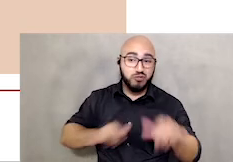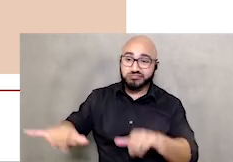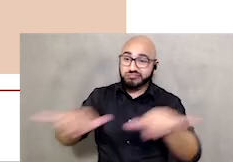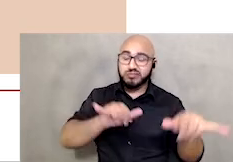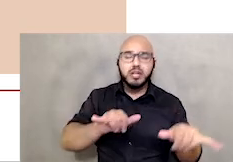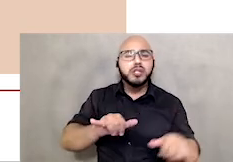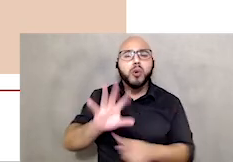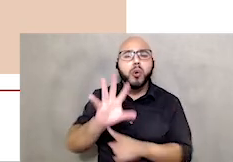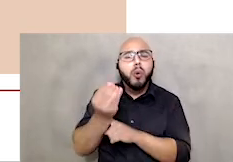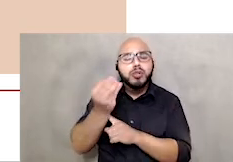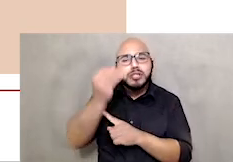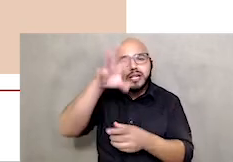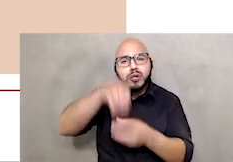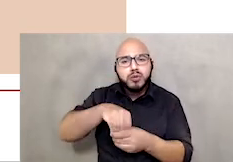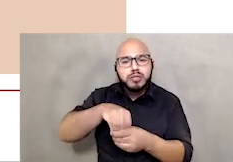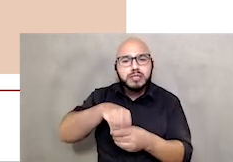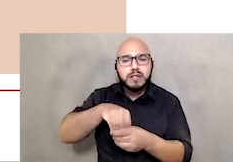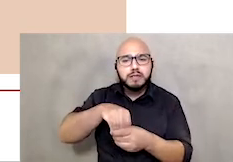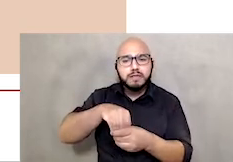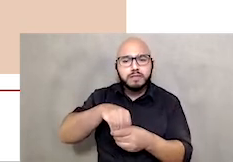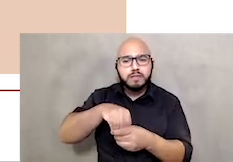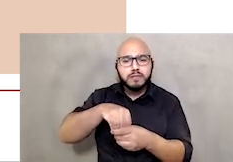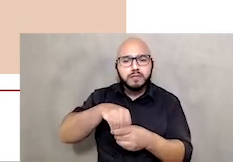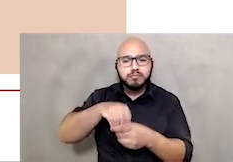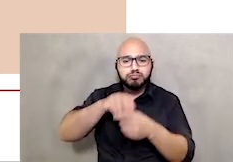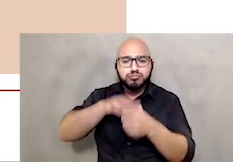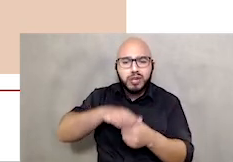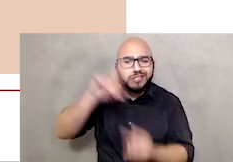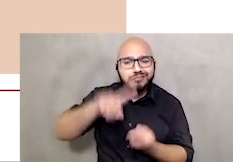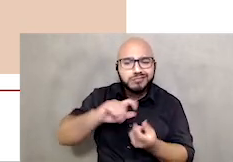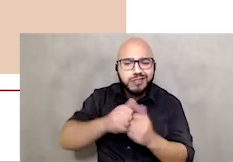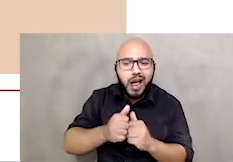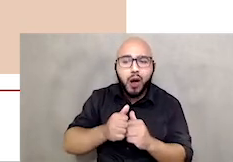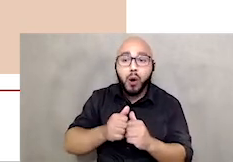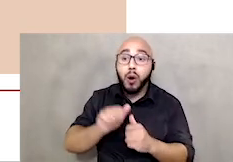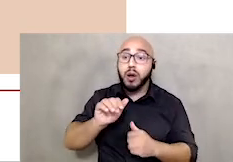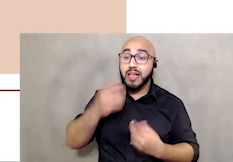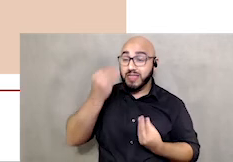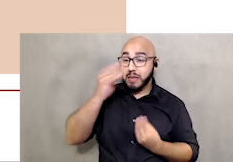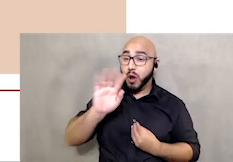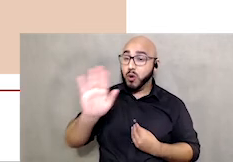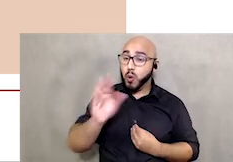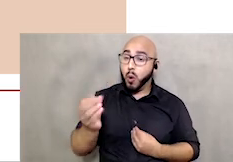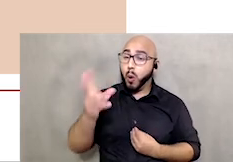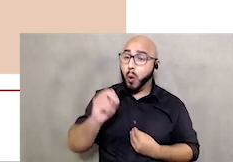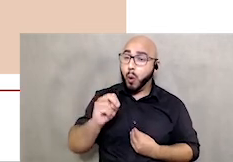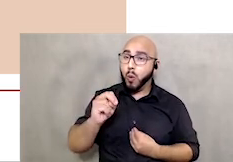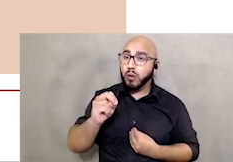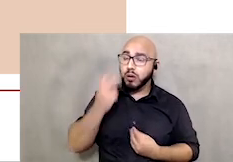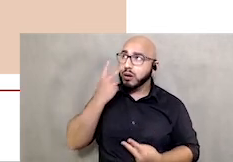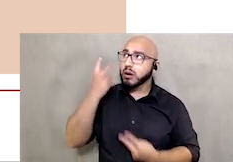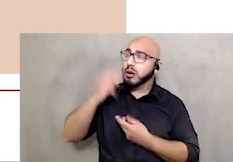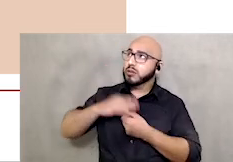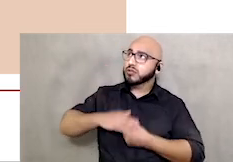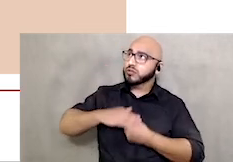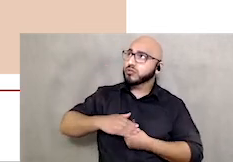inclusive stress reduction is by thinking about your own experiences with stress growing up within your own families and your own communities and